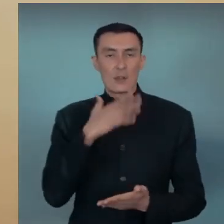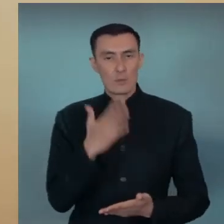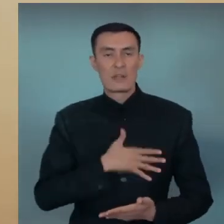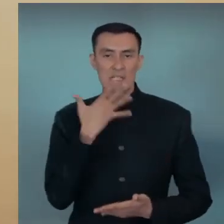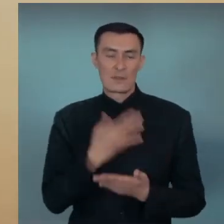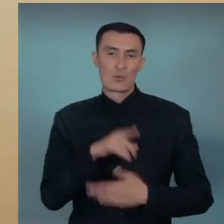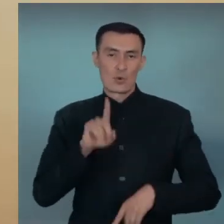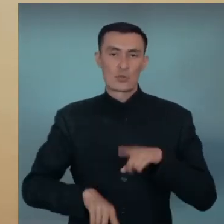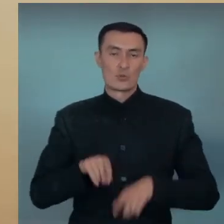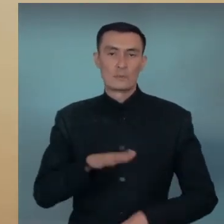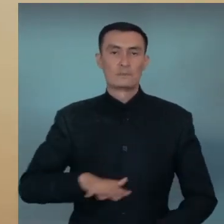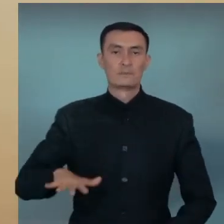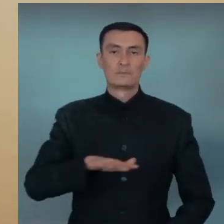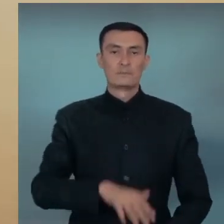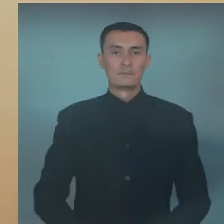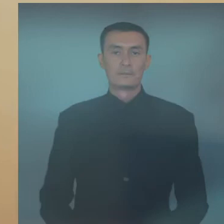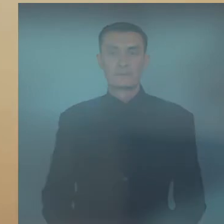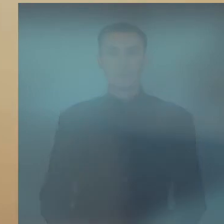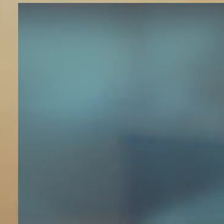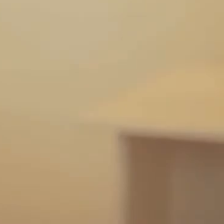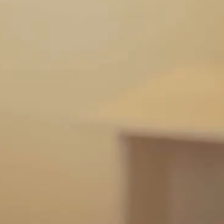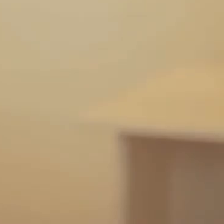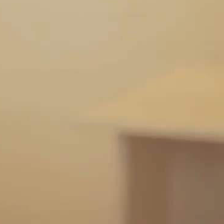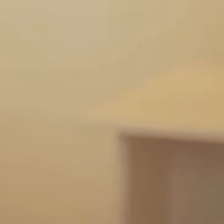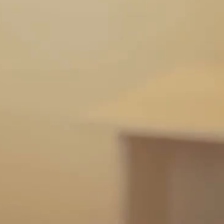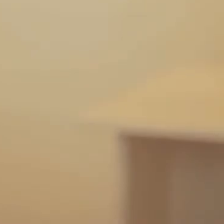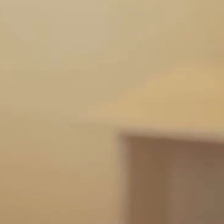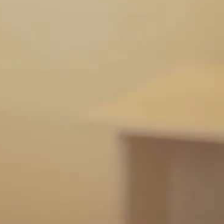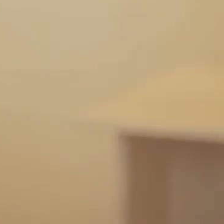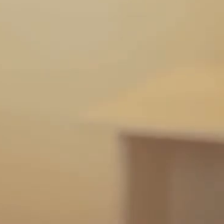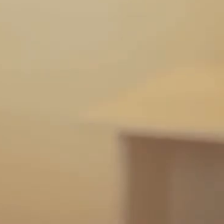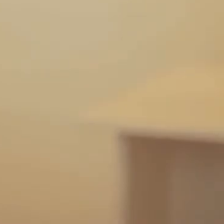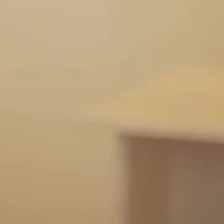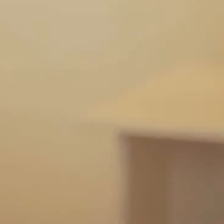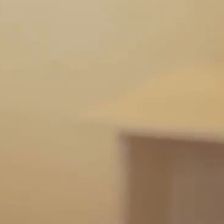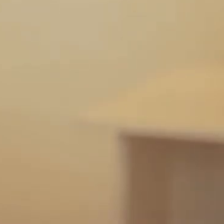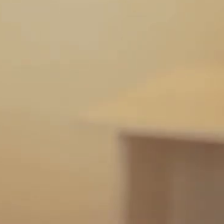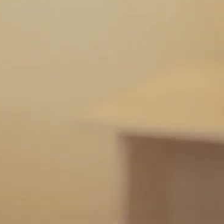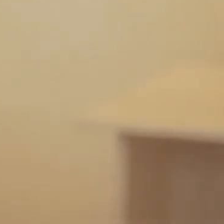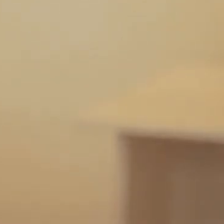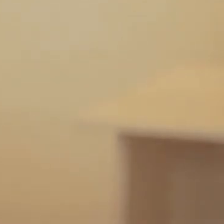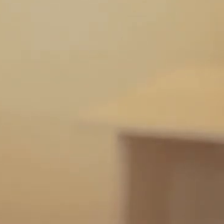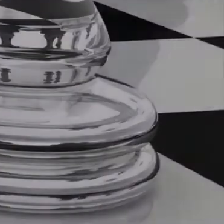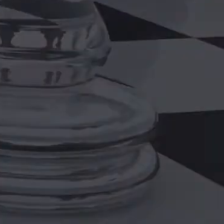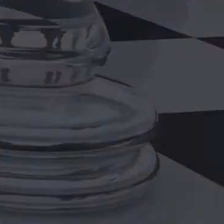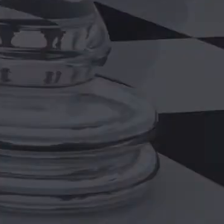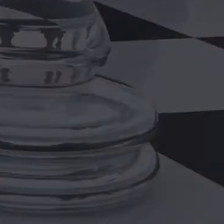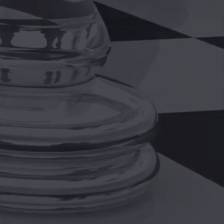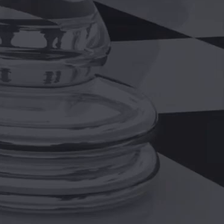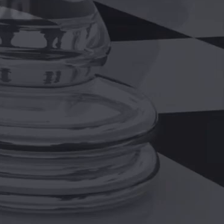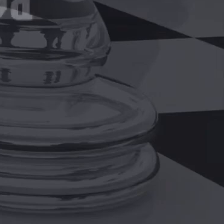in themselves. I want them to achieve their goals and to love their homeland.